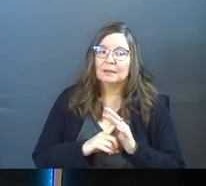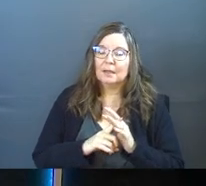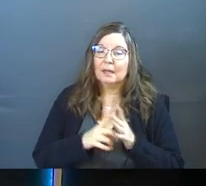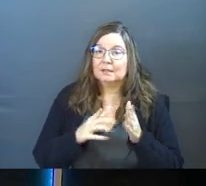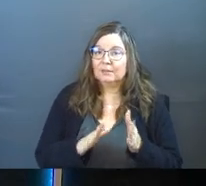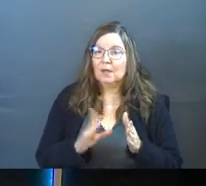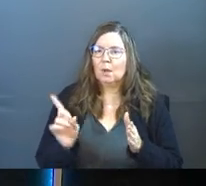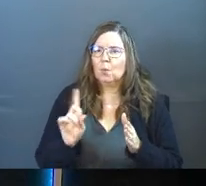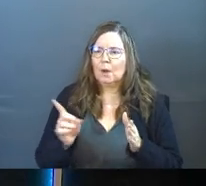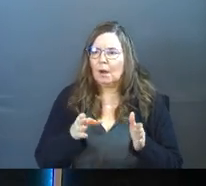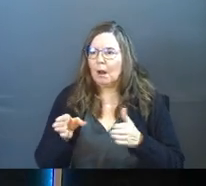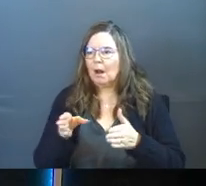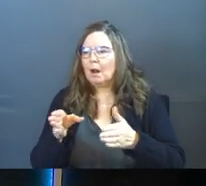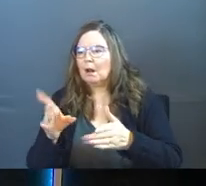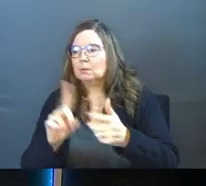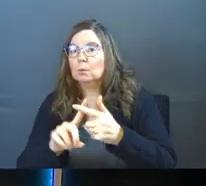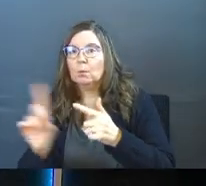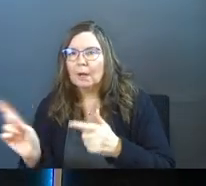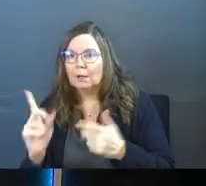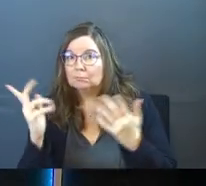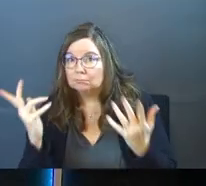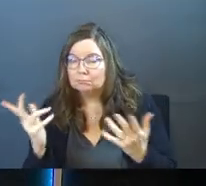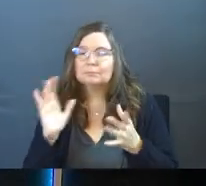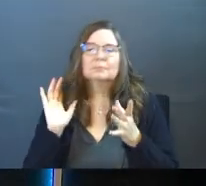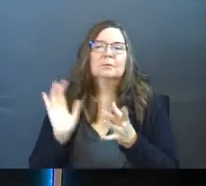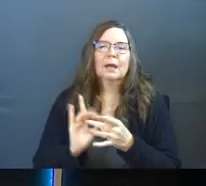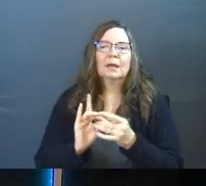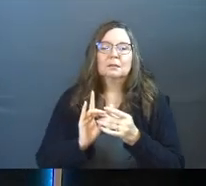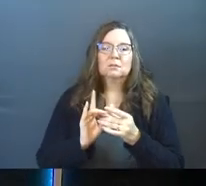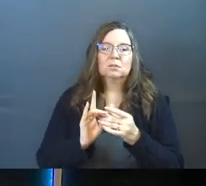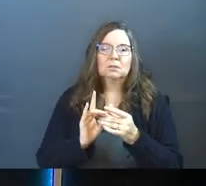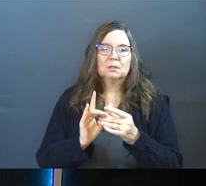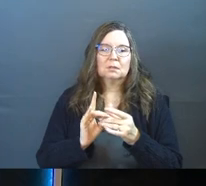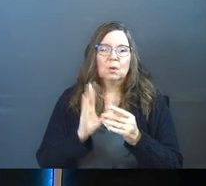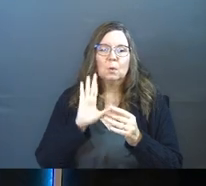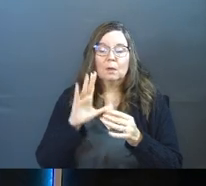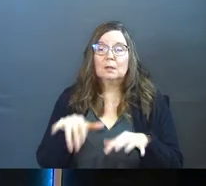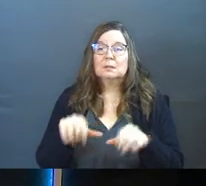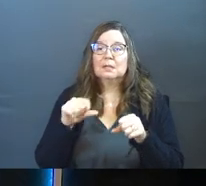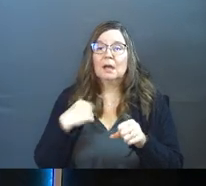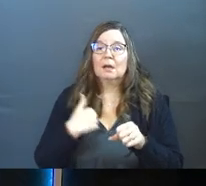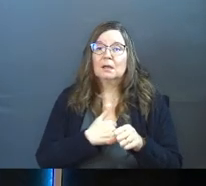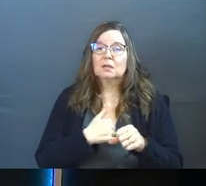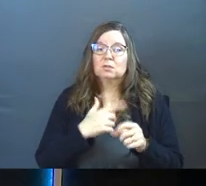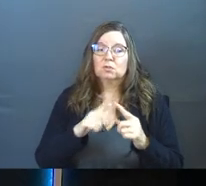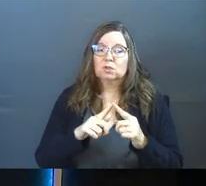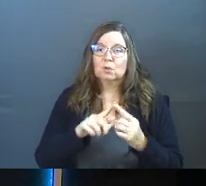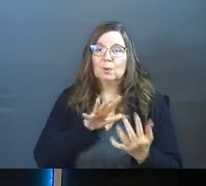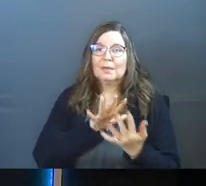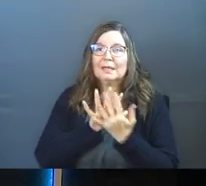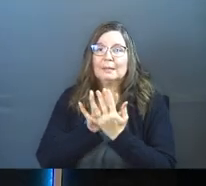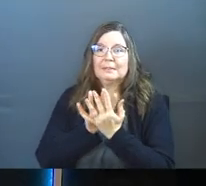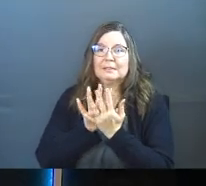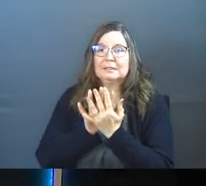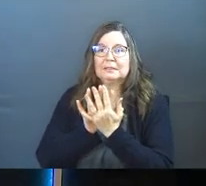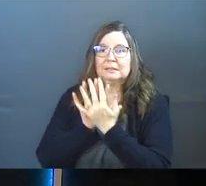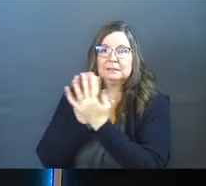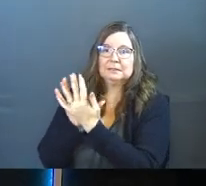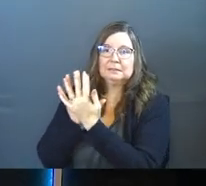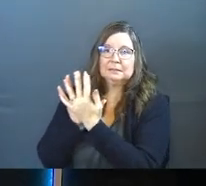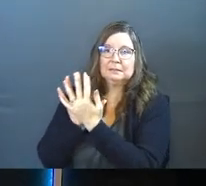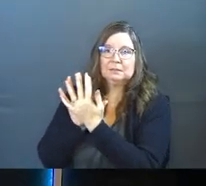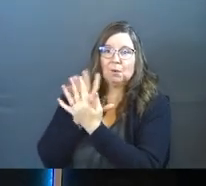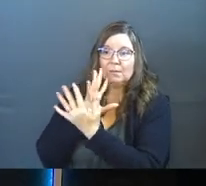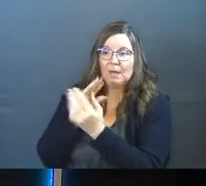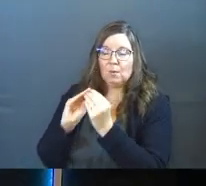the vehicle. And where is it taking us to? Well, connection, the vehicle of connection, is going to take us to intimacy. So why am I